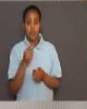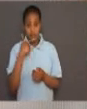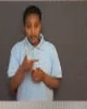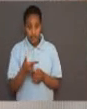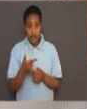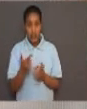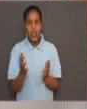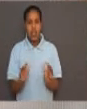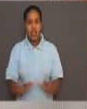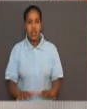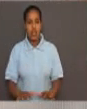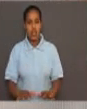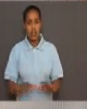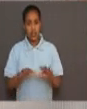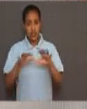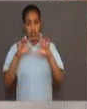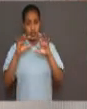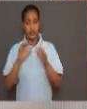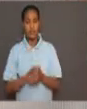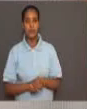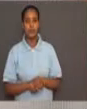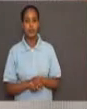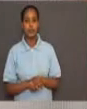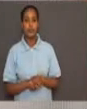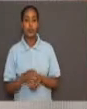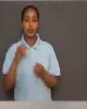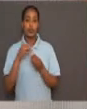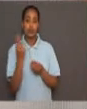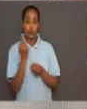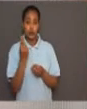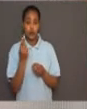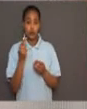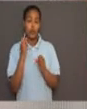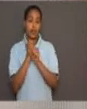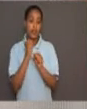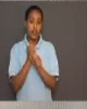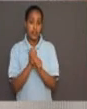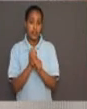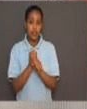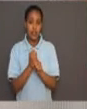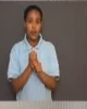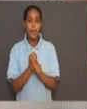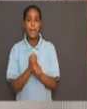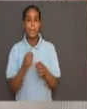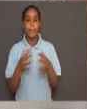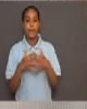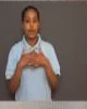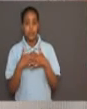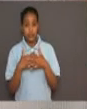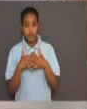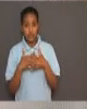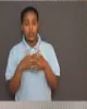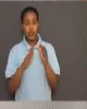to enhance the nicotine. It is also used to manufacture matches, as